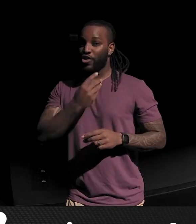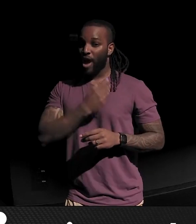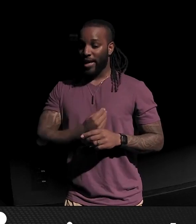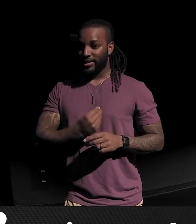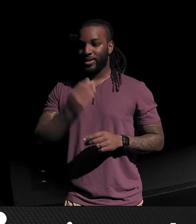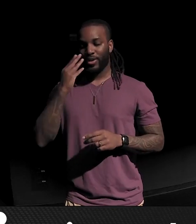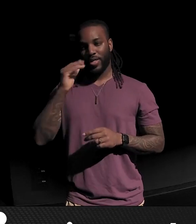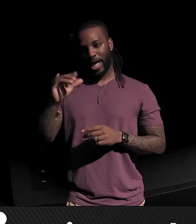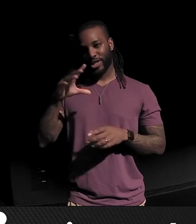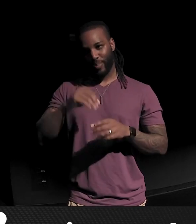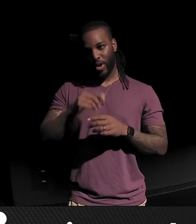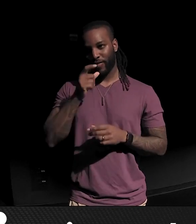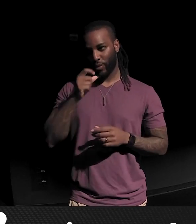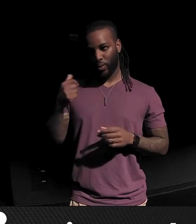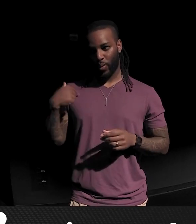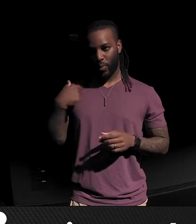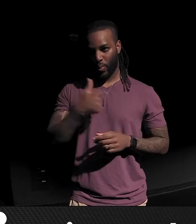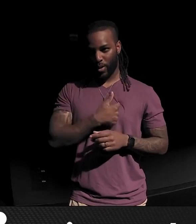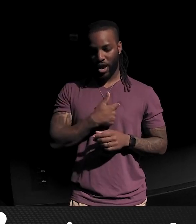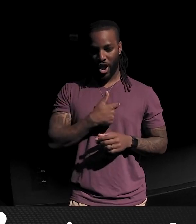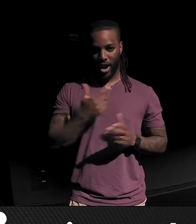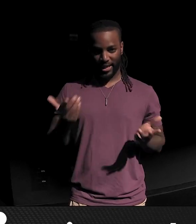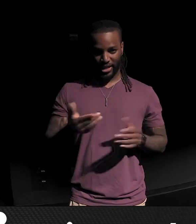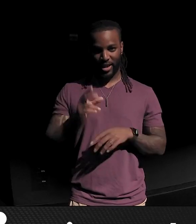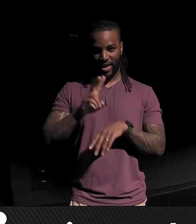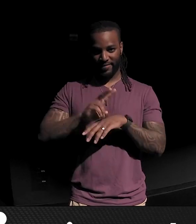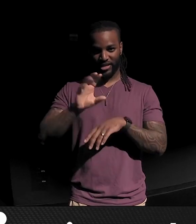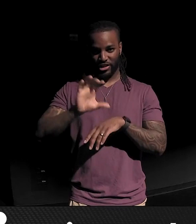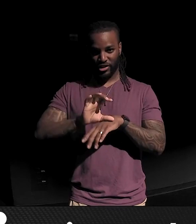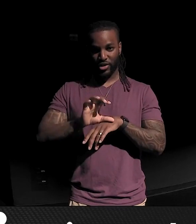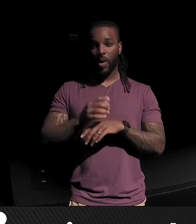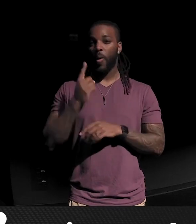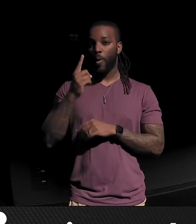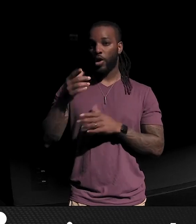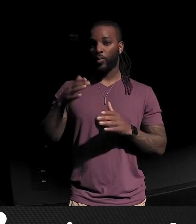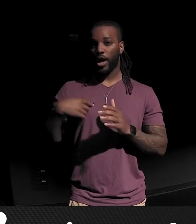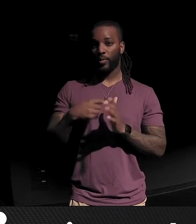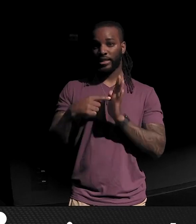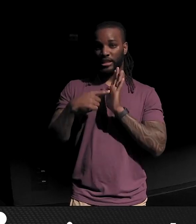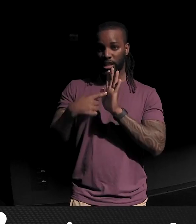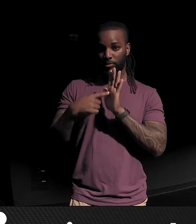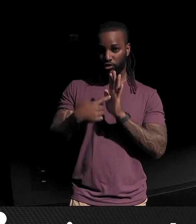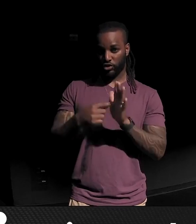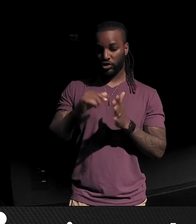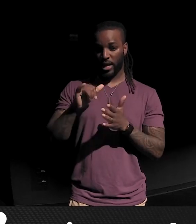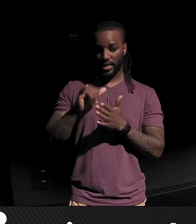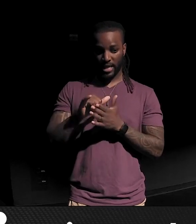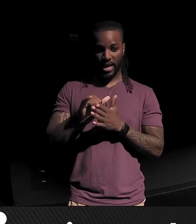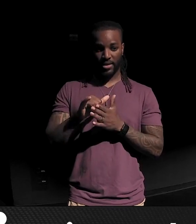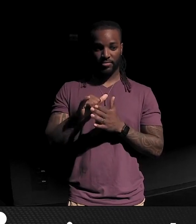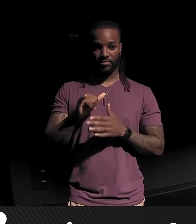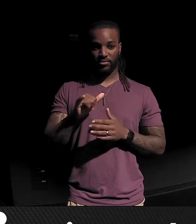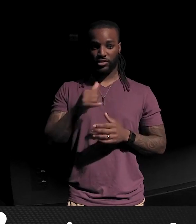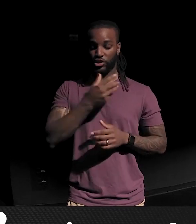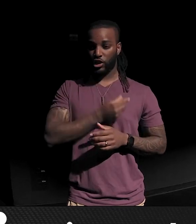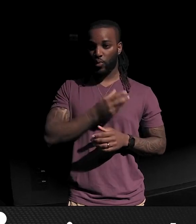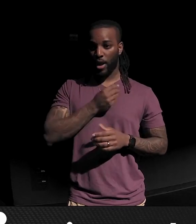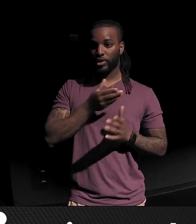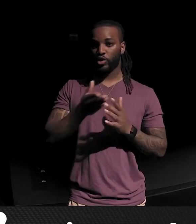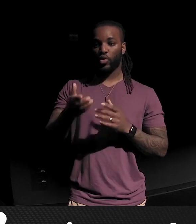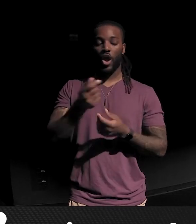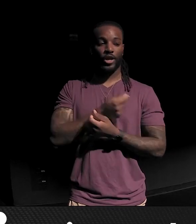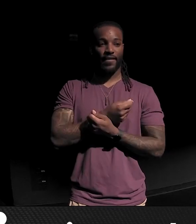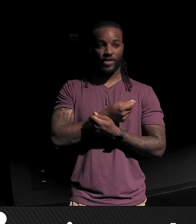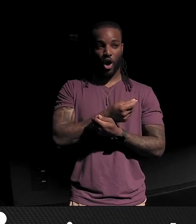part of who we are here at Vineyard. And one of the ways we demonstrate that principle of generosity is through our Give It All